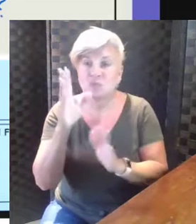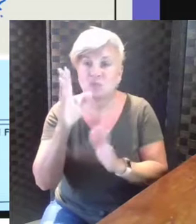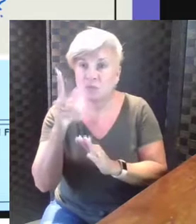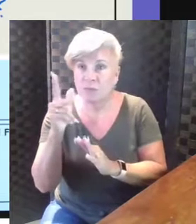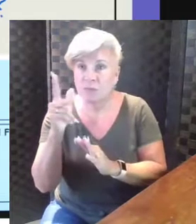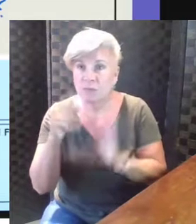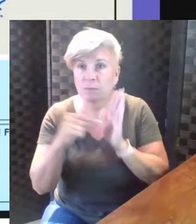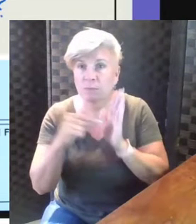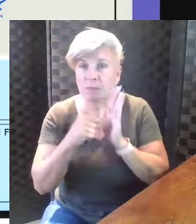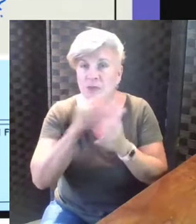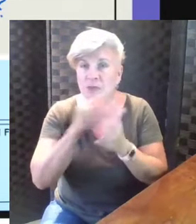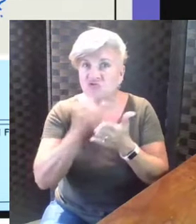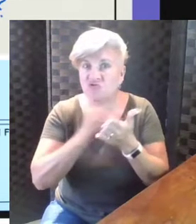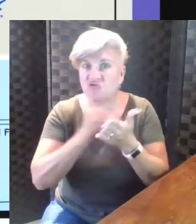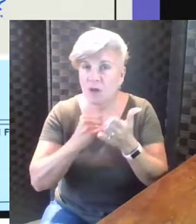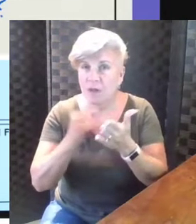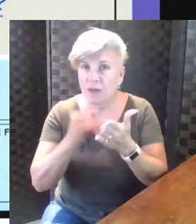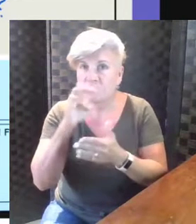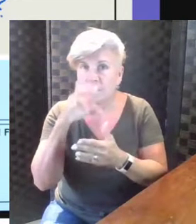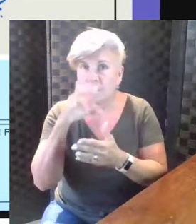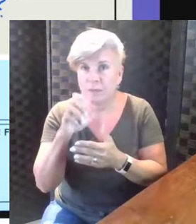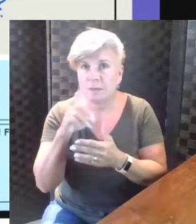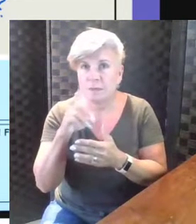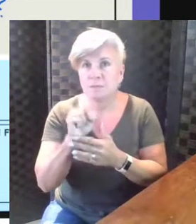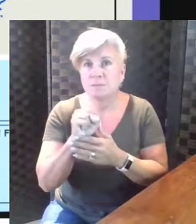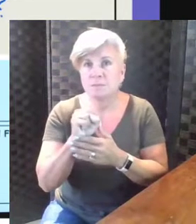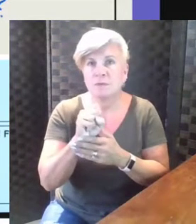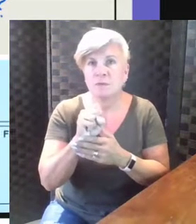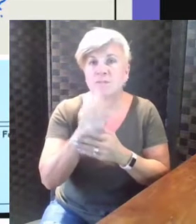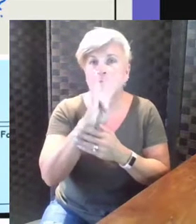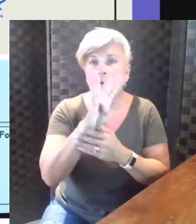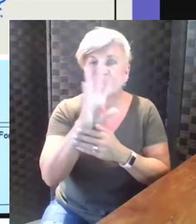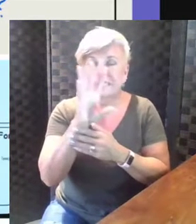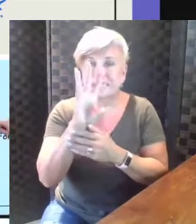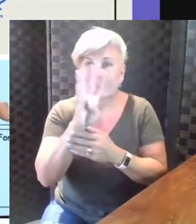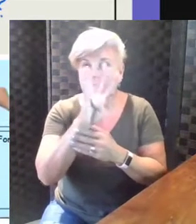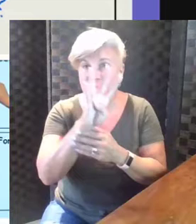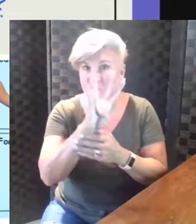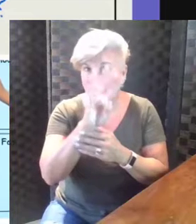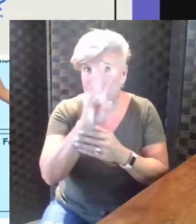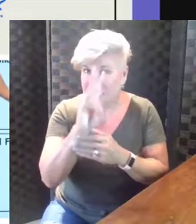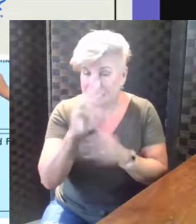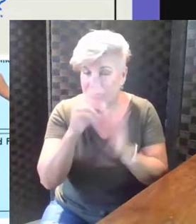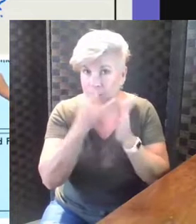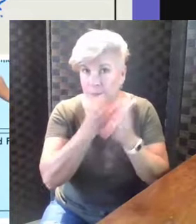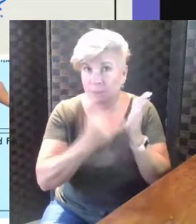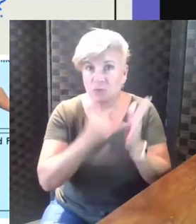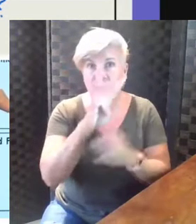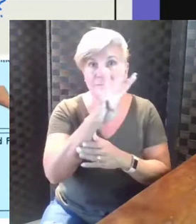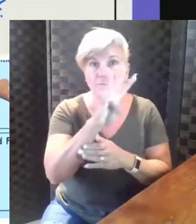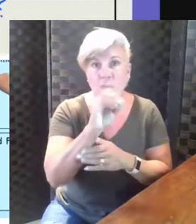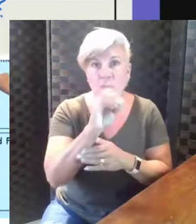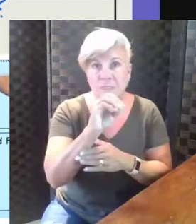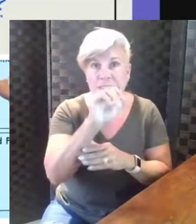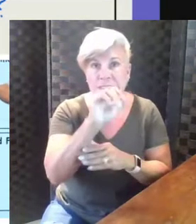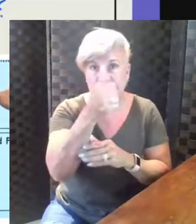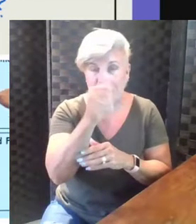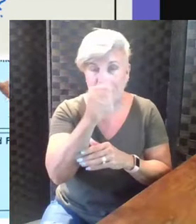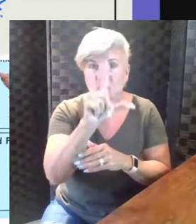drawing those models. So for 46, I'm going to draw 40. And to do that, I'm going to draw